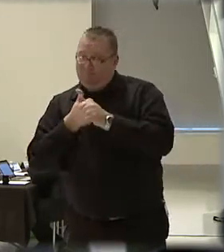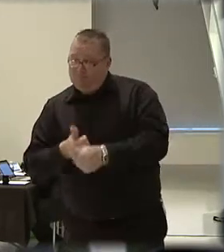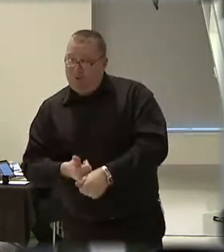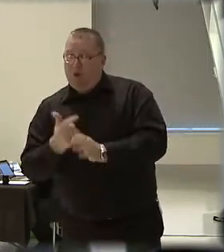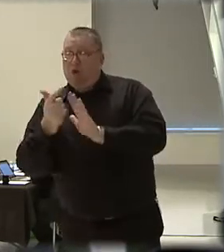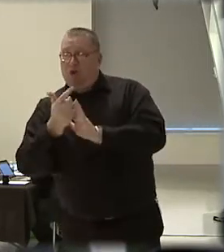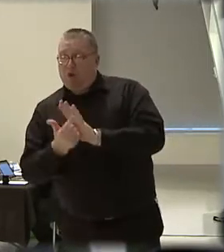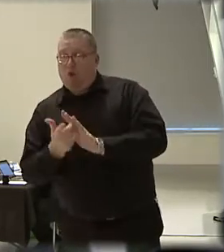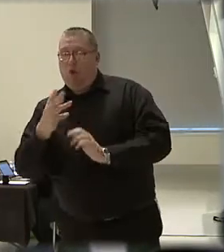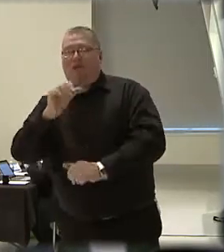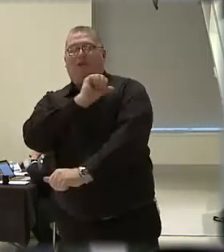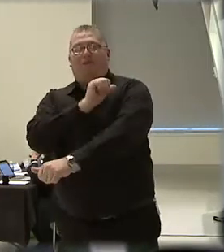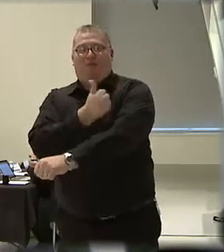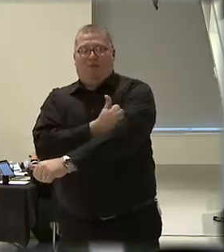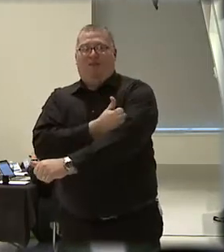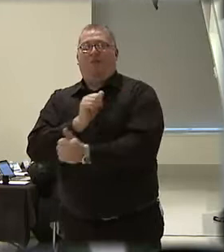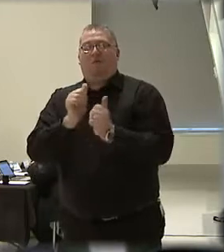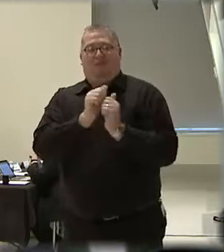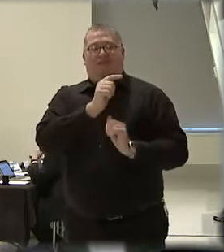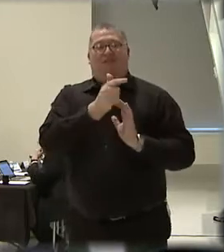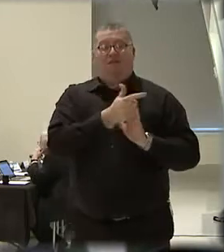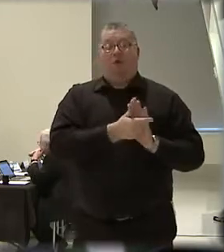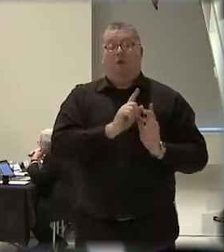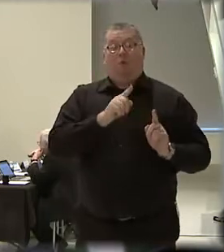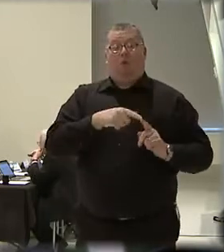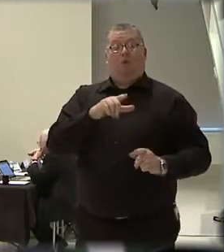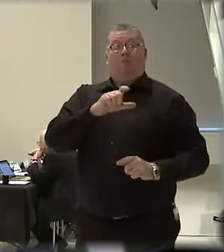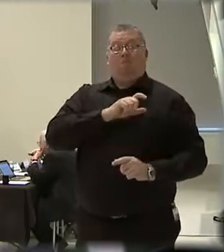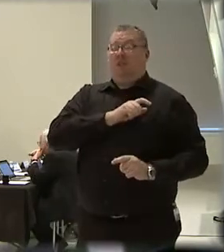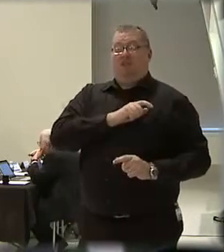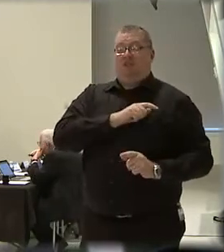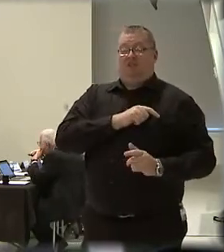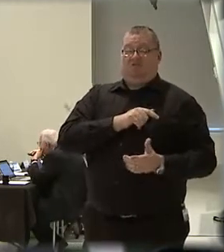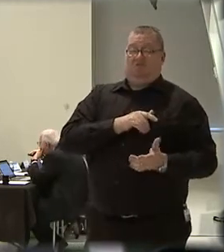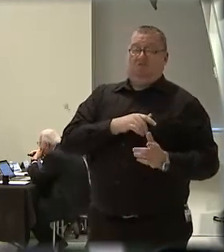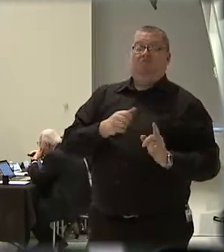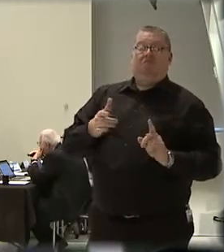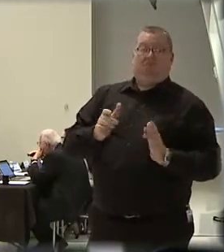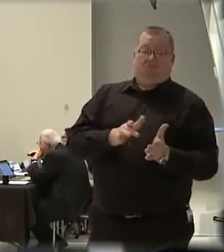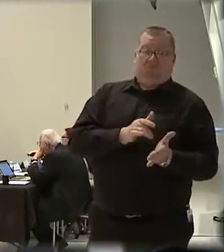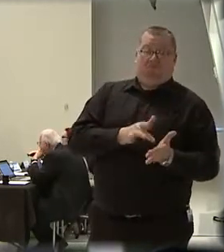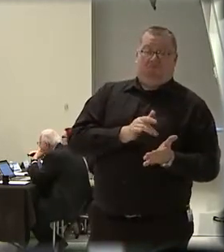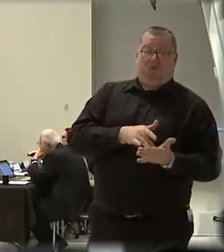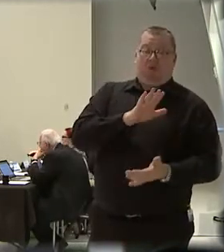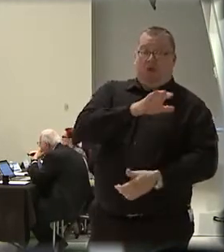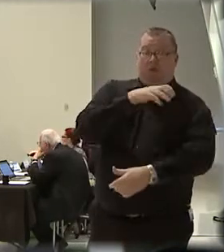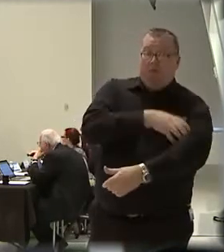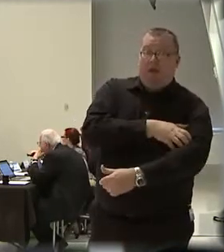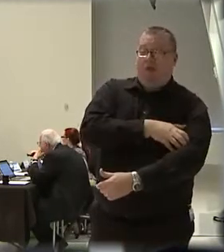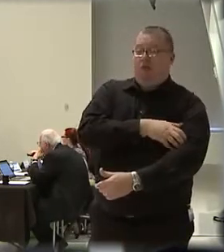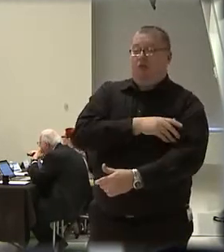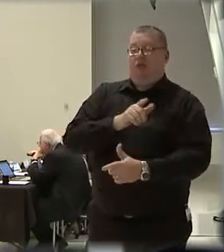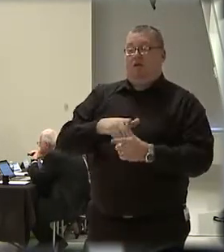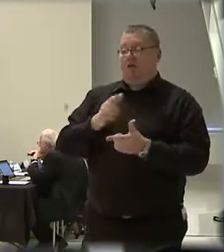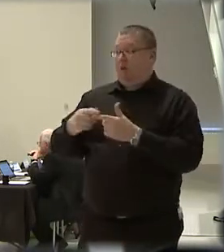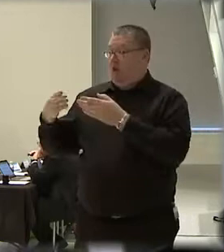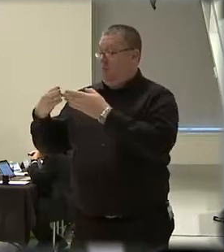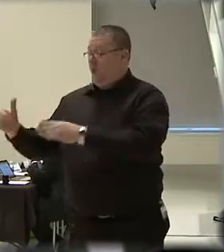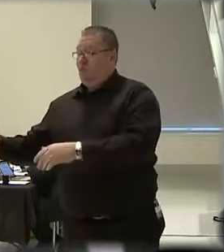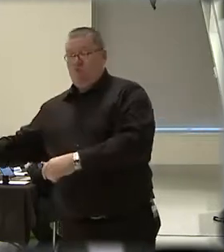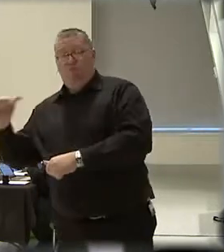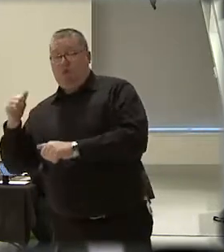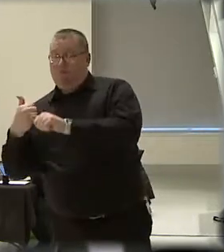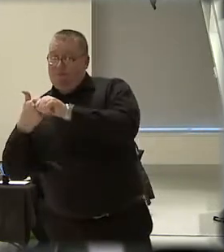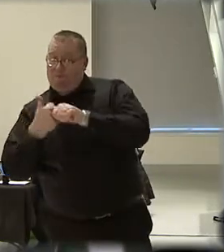authority. When police abuse power and discretion, or when members of the public fail to submit to it, conflict